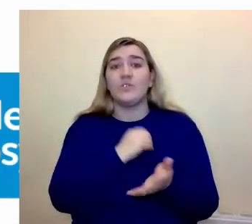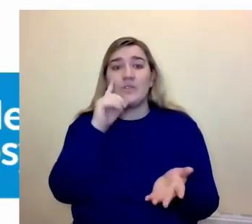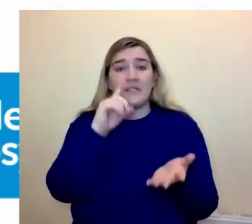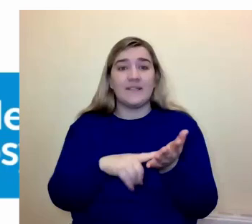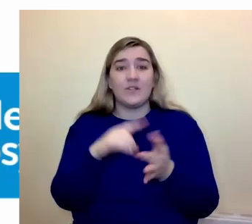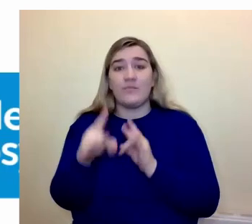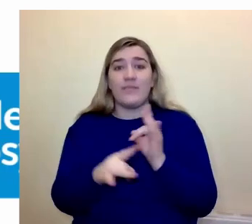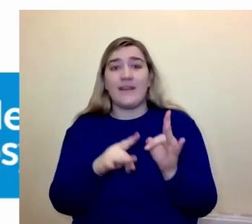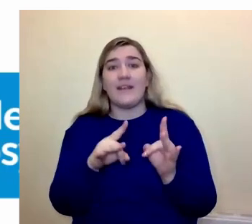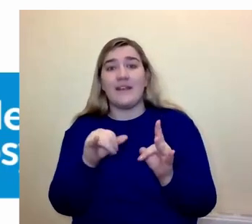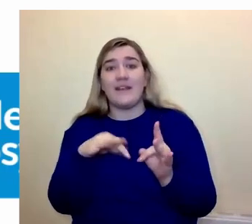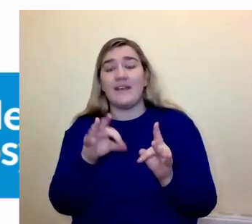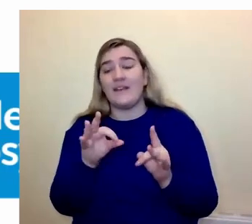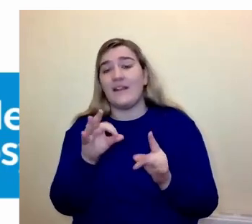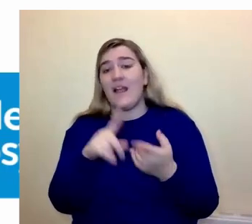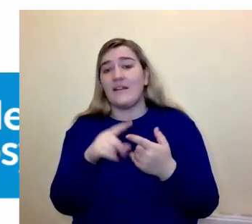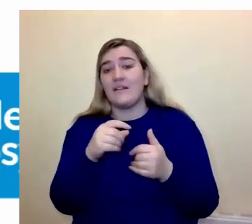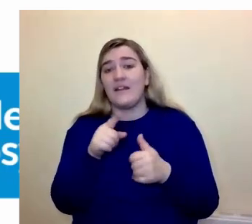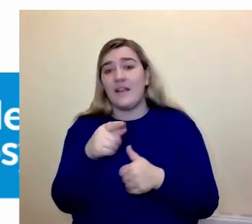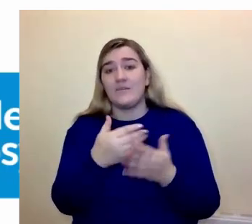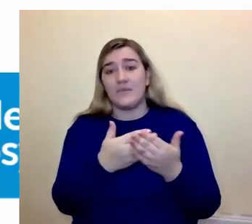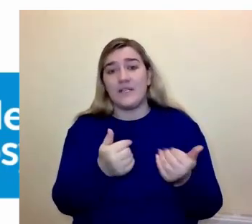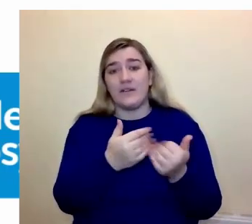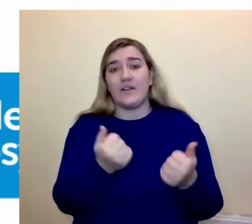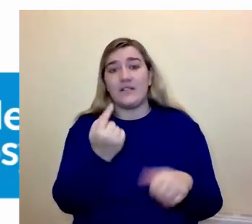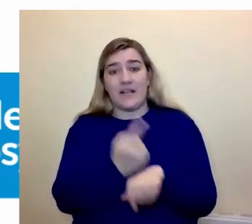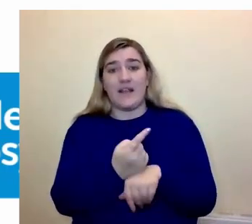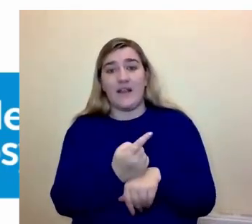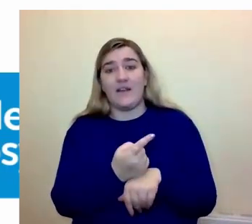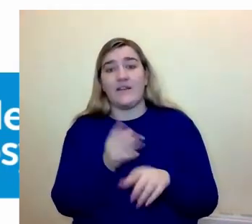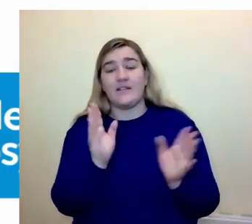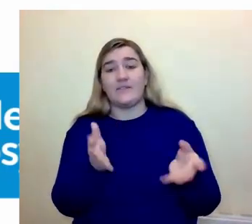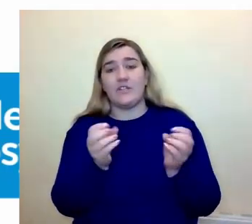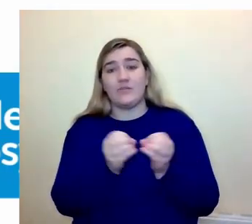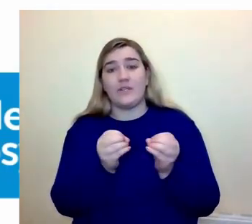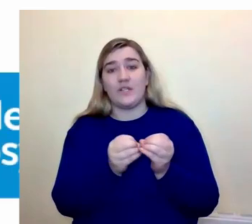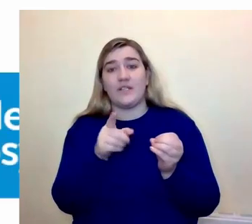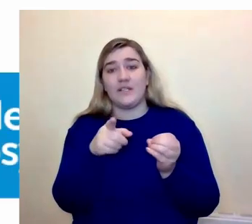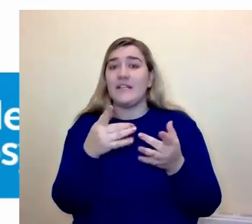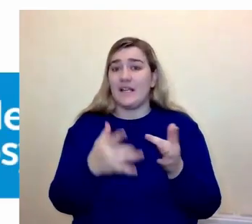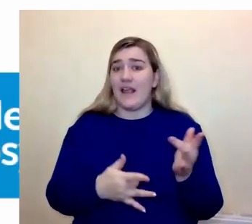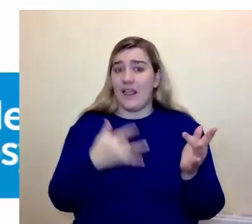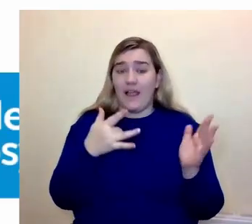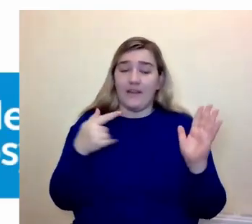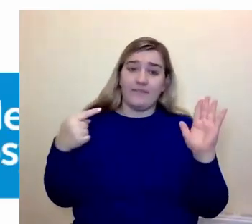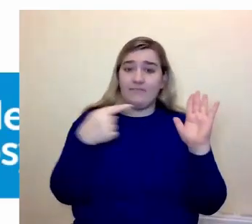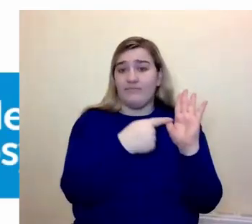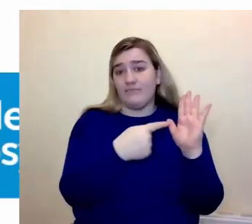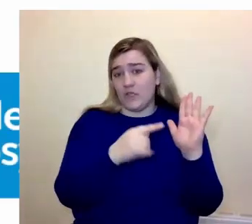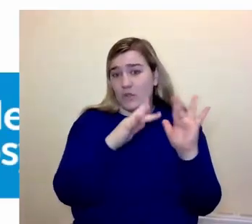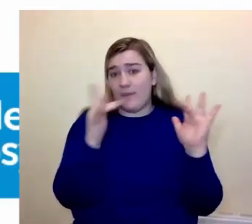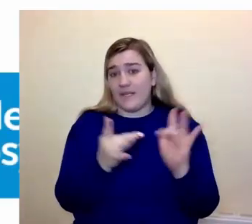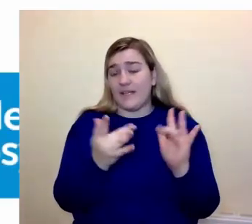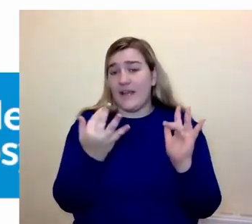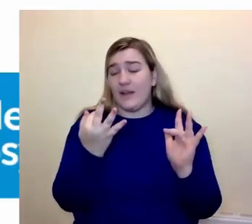make it easy. And that material, as was mentioned, has now gone live onto our website.